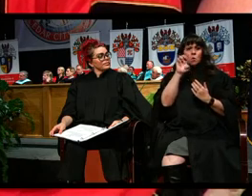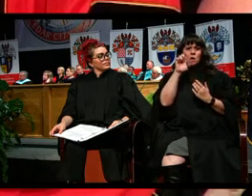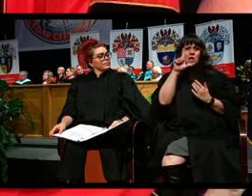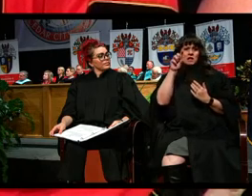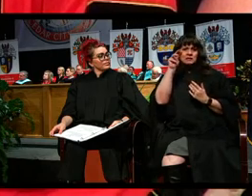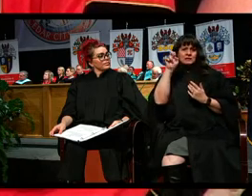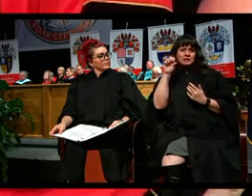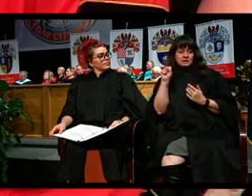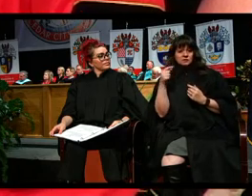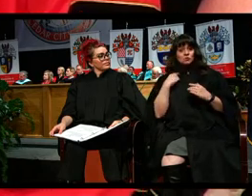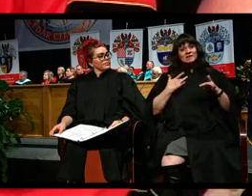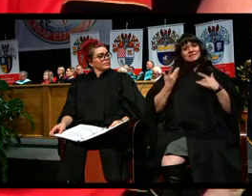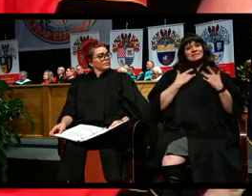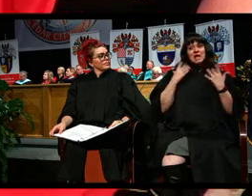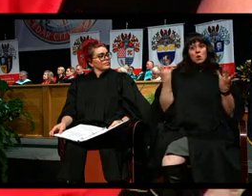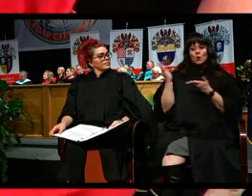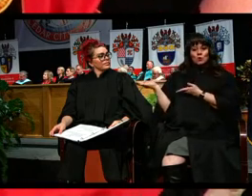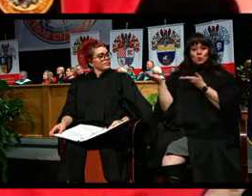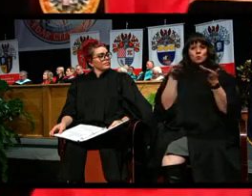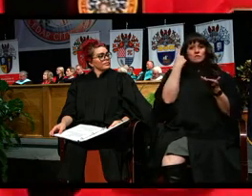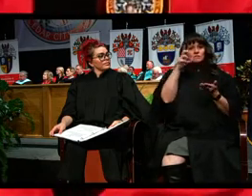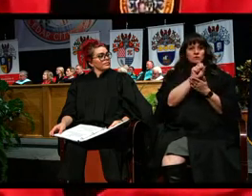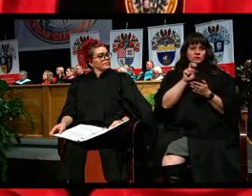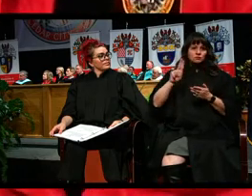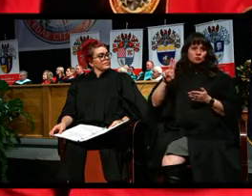offer and for what you will bring to the university.